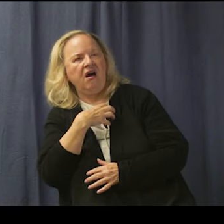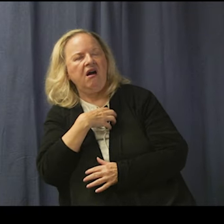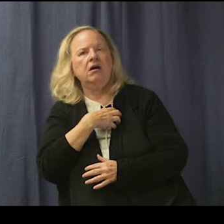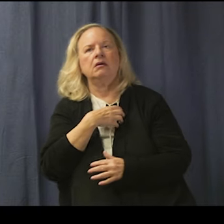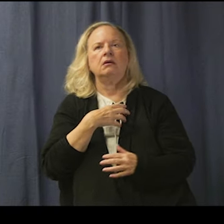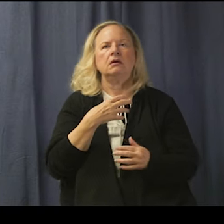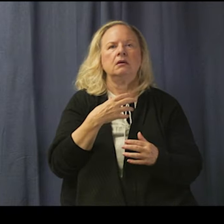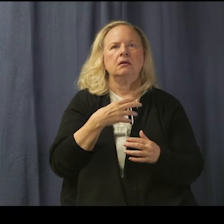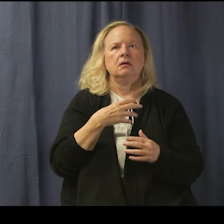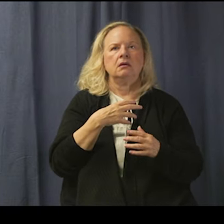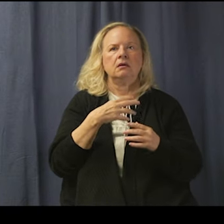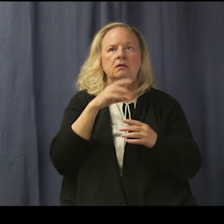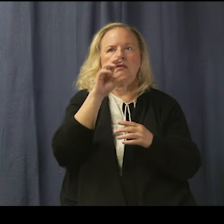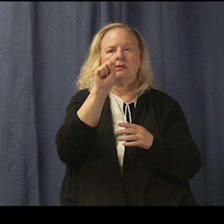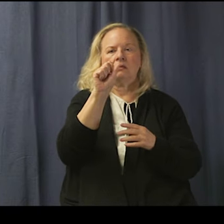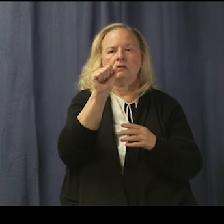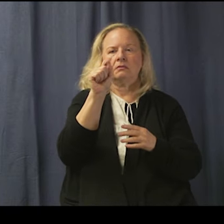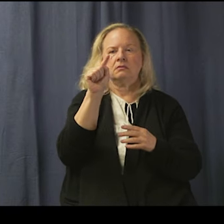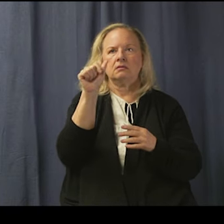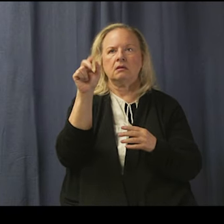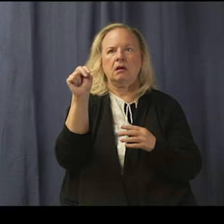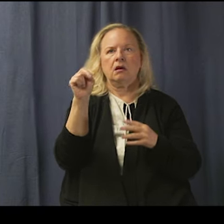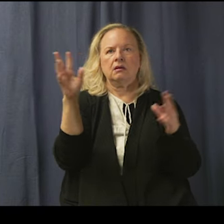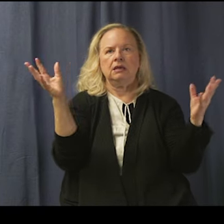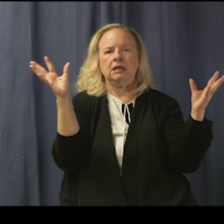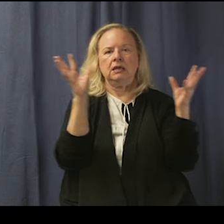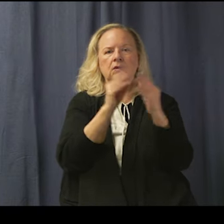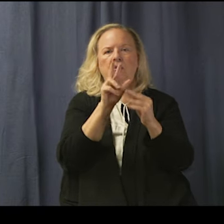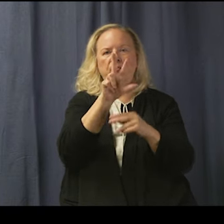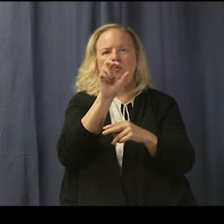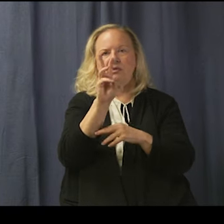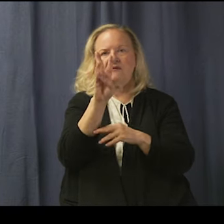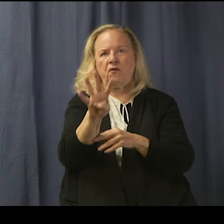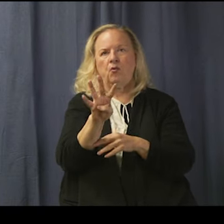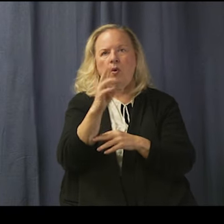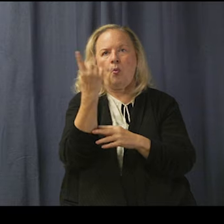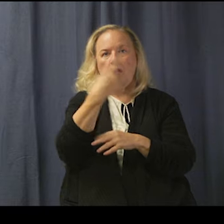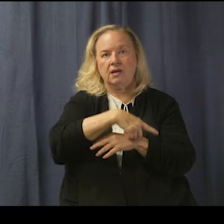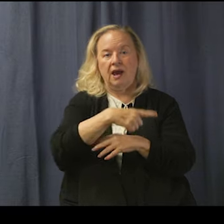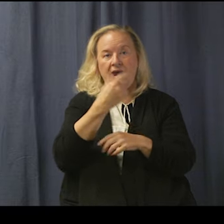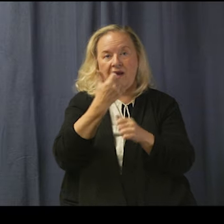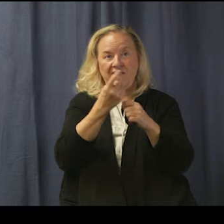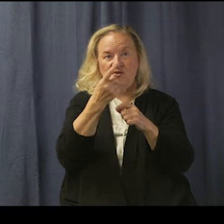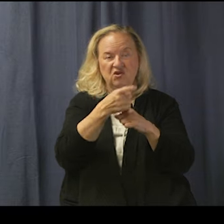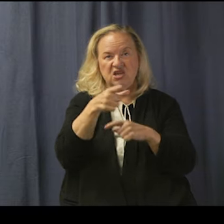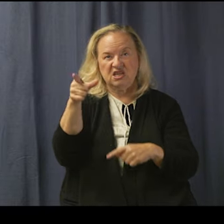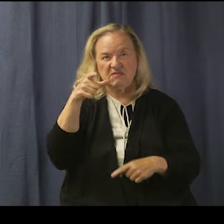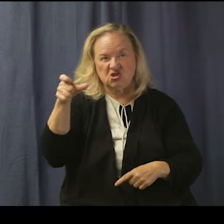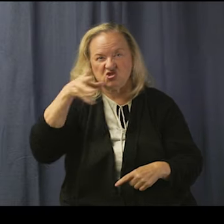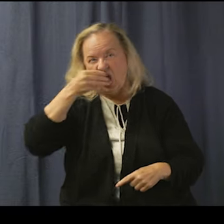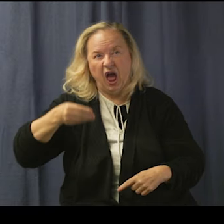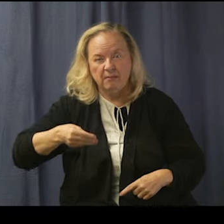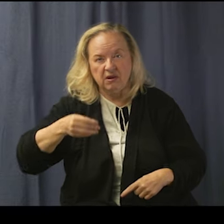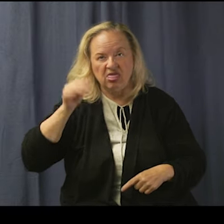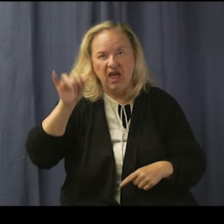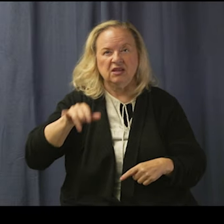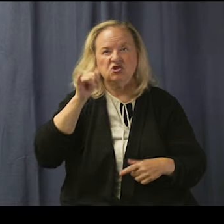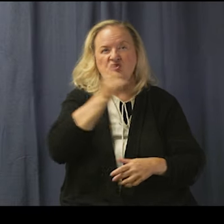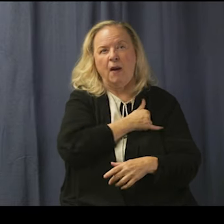spell Hasatan add up to 364. And there's one day every year he has to shut up, and that's Yom Kippur.